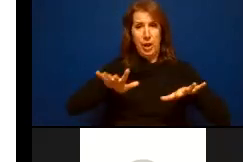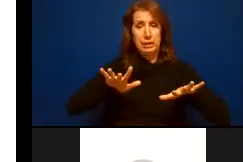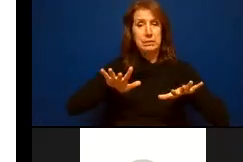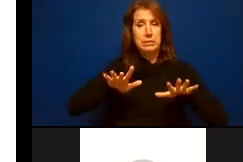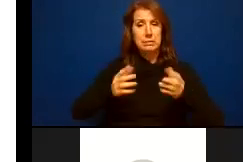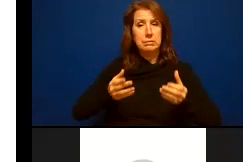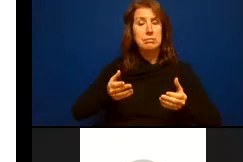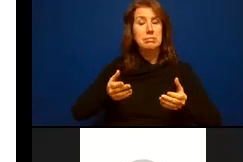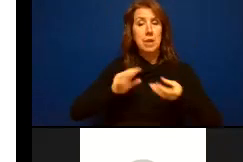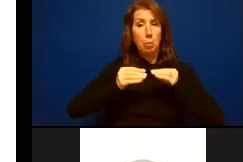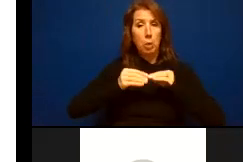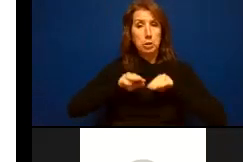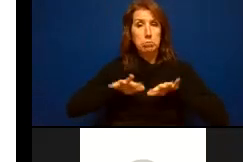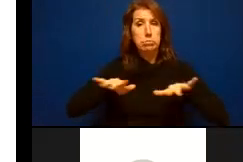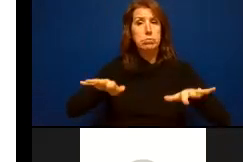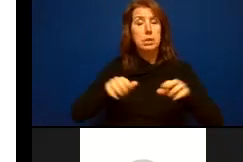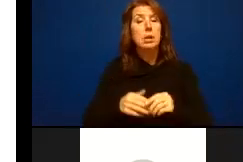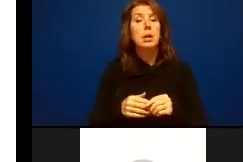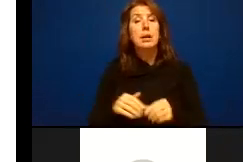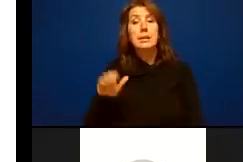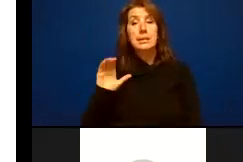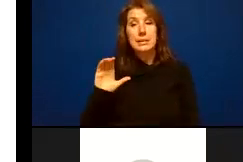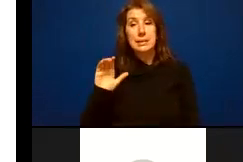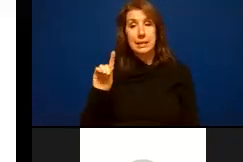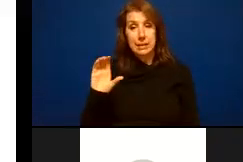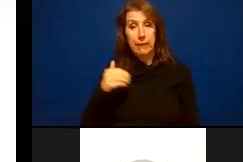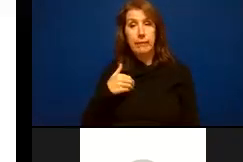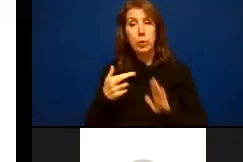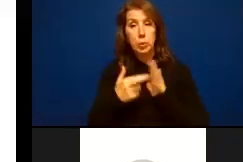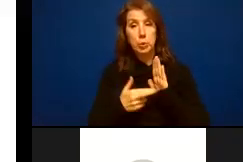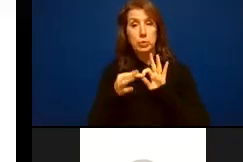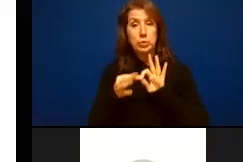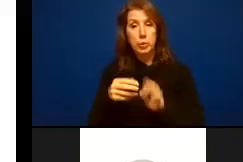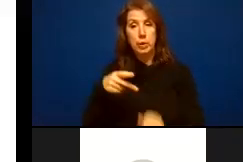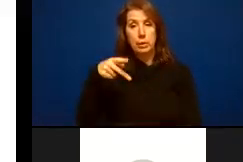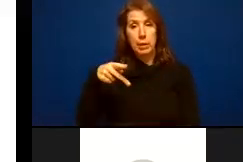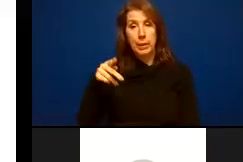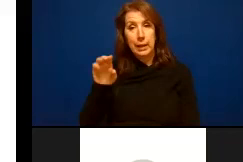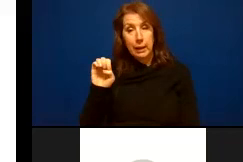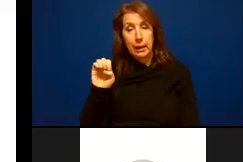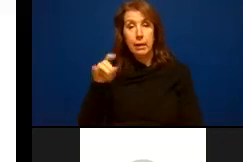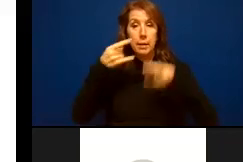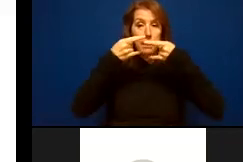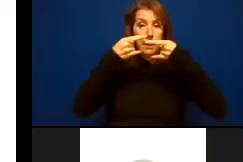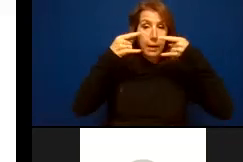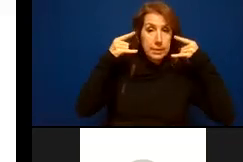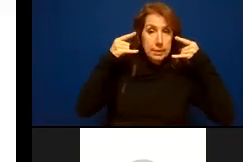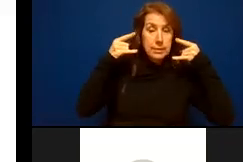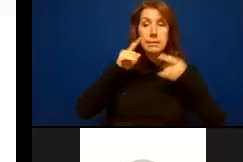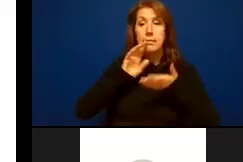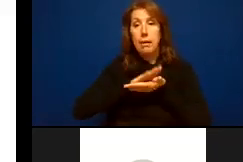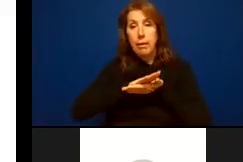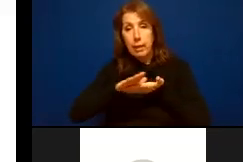certainly CDC has standards about also PPE, mask wearing, cleaning practices,